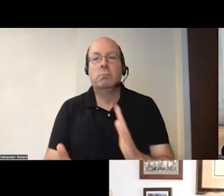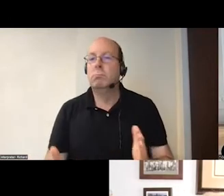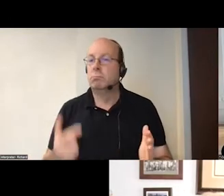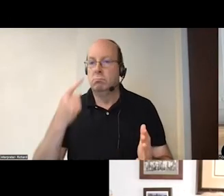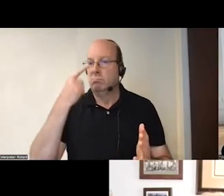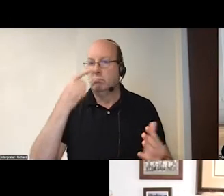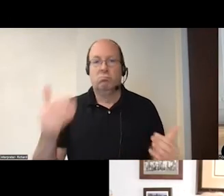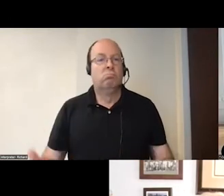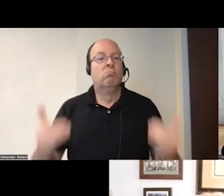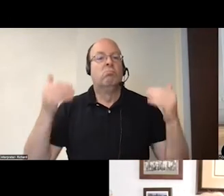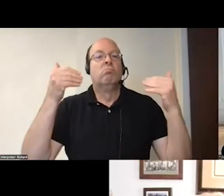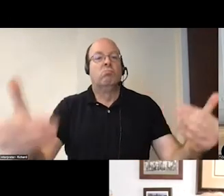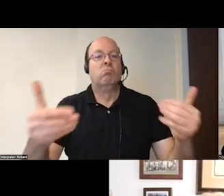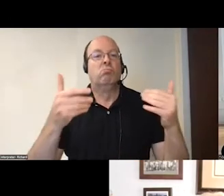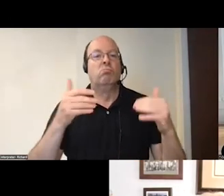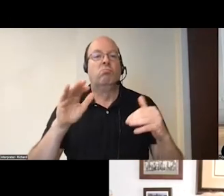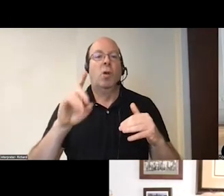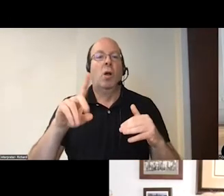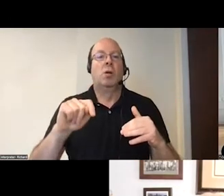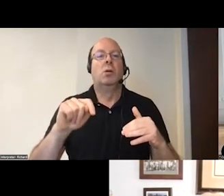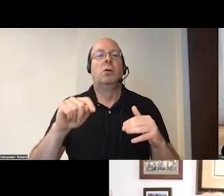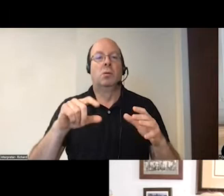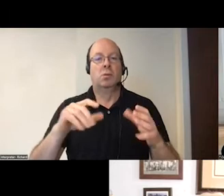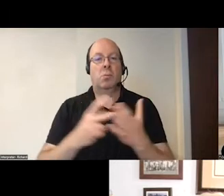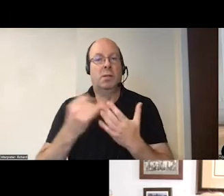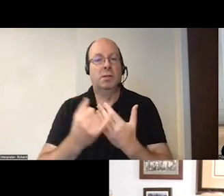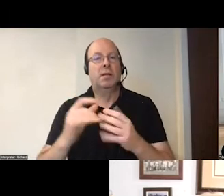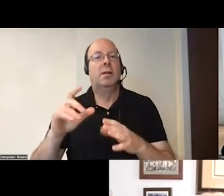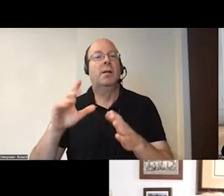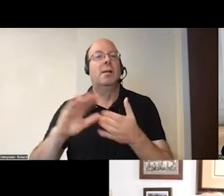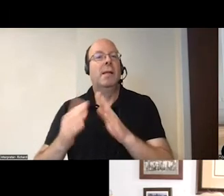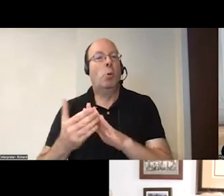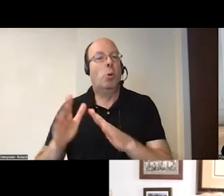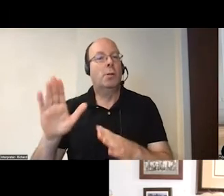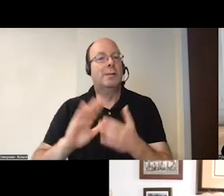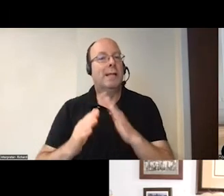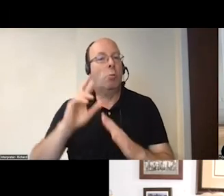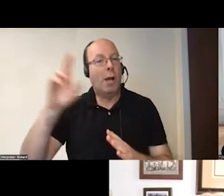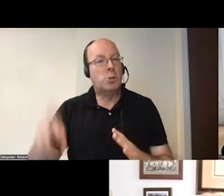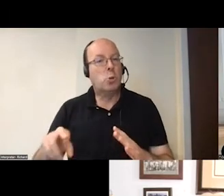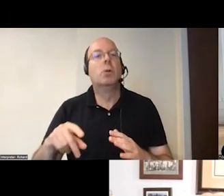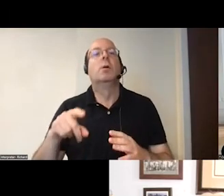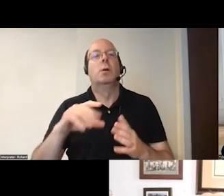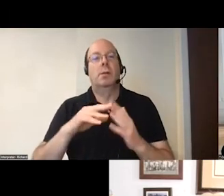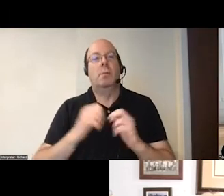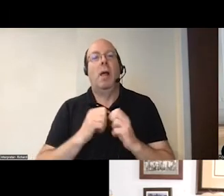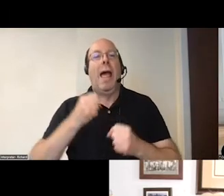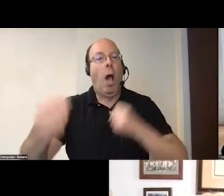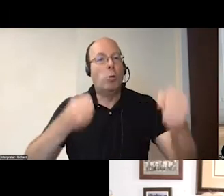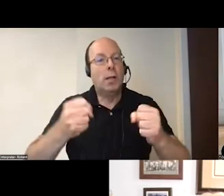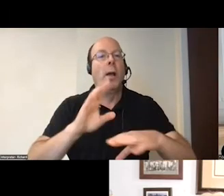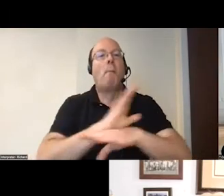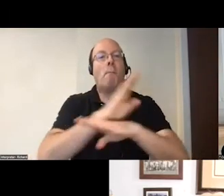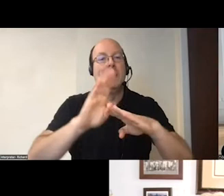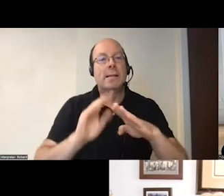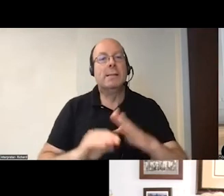big projects, as former Deputy Commissioner of Neighborhood and Business Development for the City of Rochester, Kate led housing, real estate, business